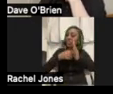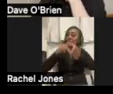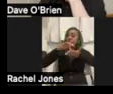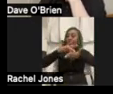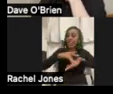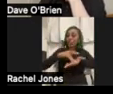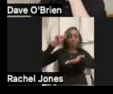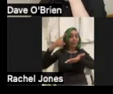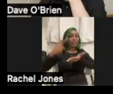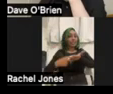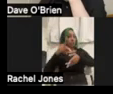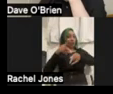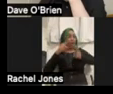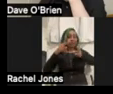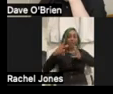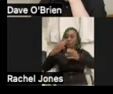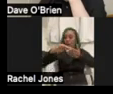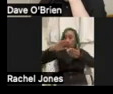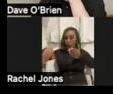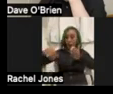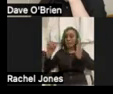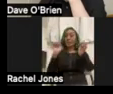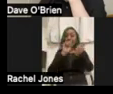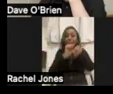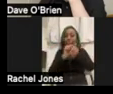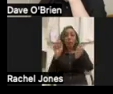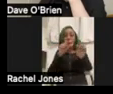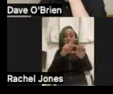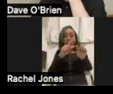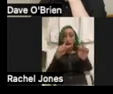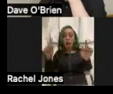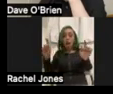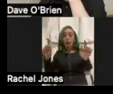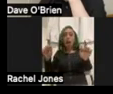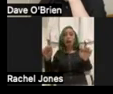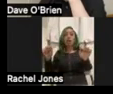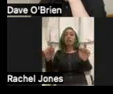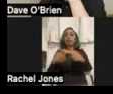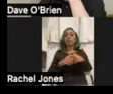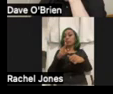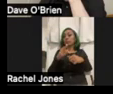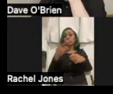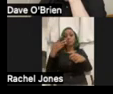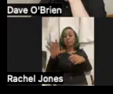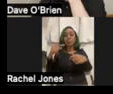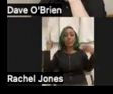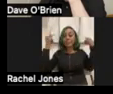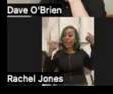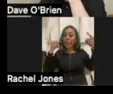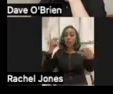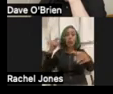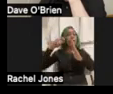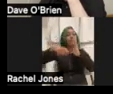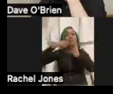decision-making role of the collaborator. If you've ever done sound or film editing, you will know that it's